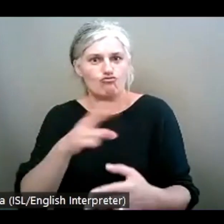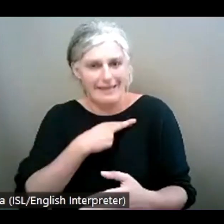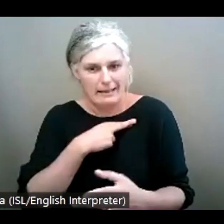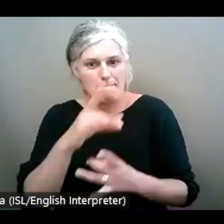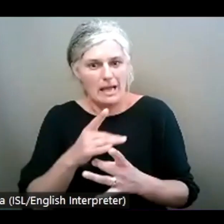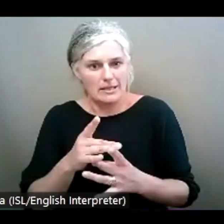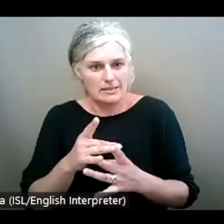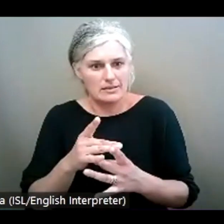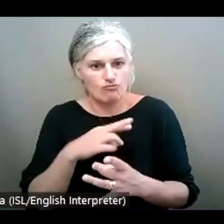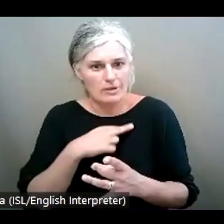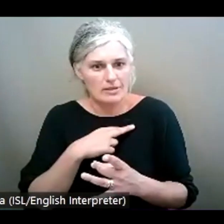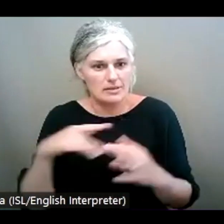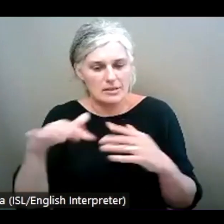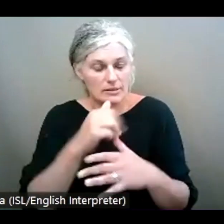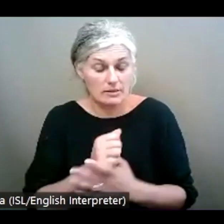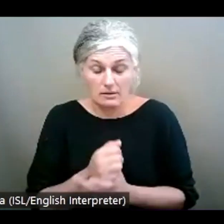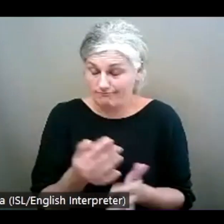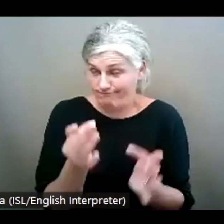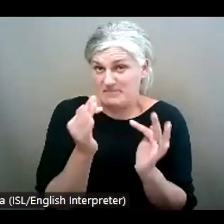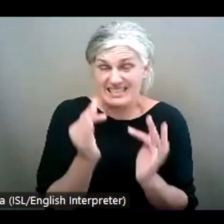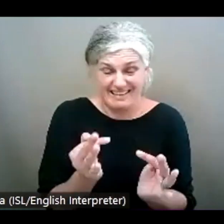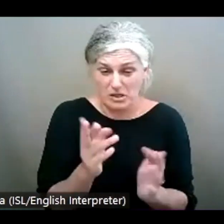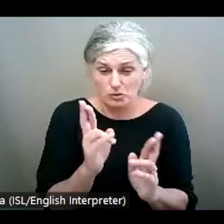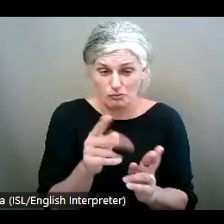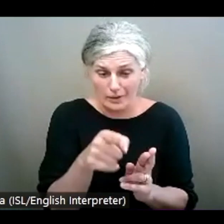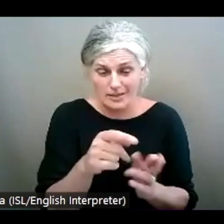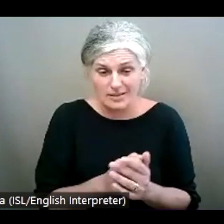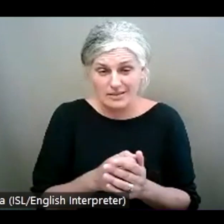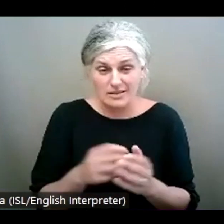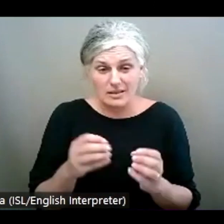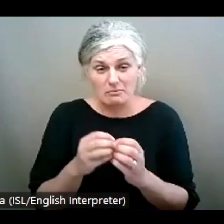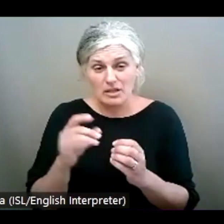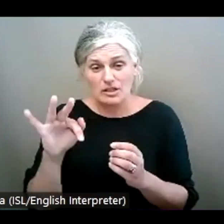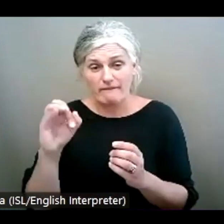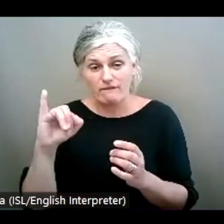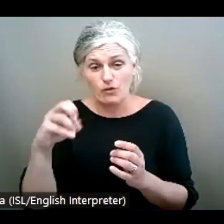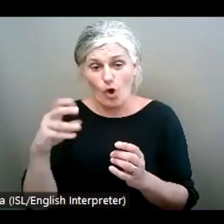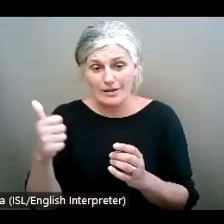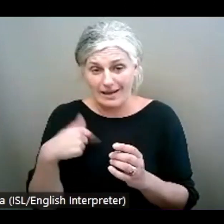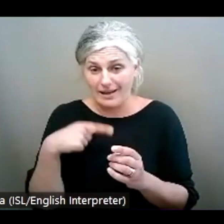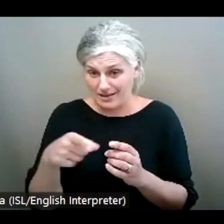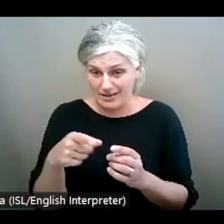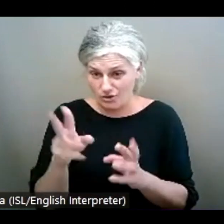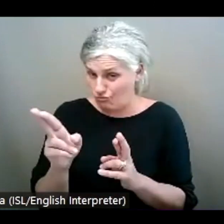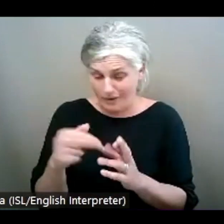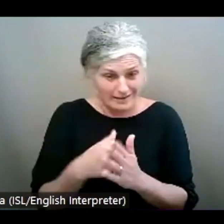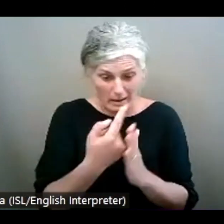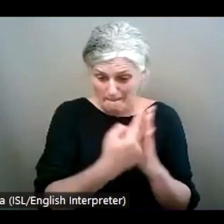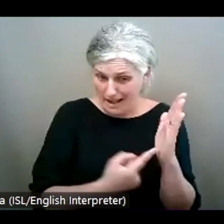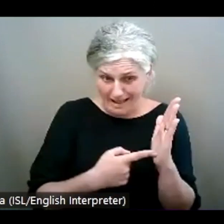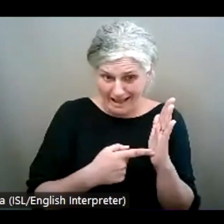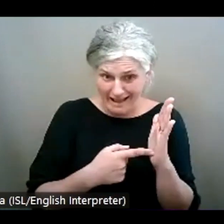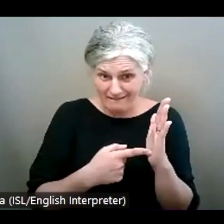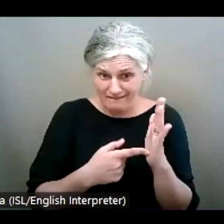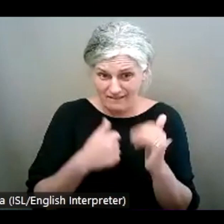Absolutely, and just to add on to what Fiona said, absolutely. I mean, like you said, Fiona, we policy documents coming out of our ears in this